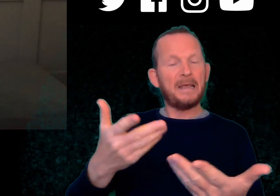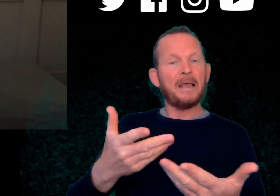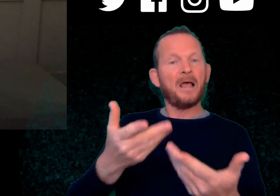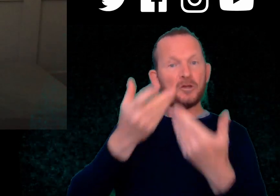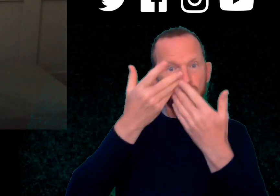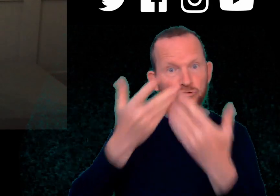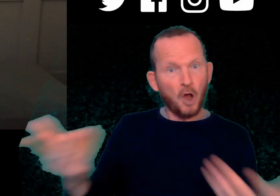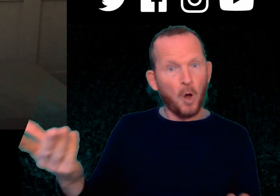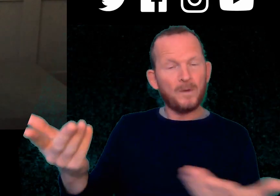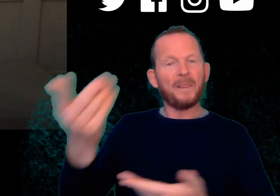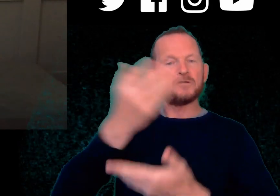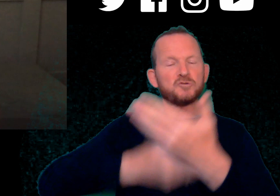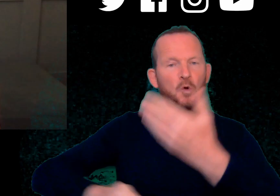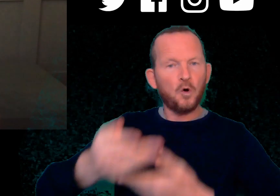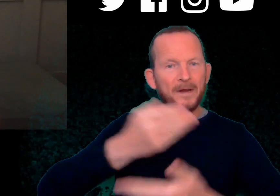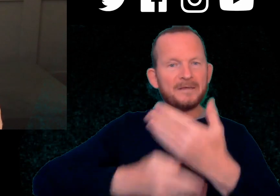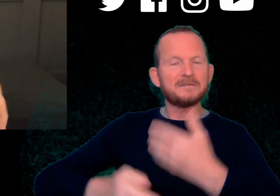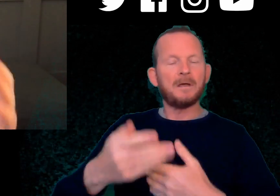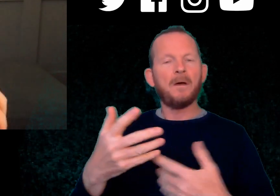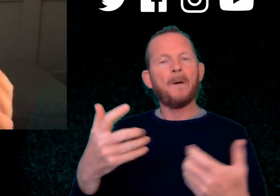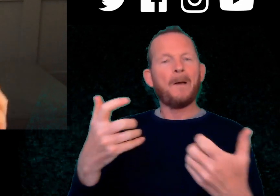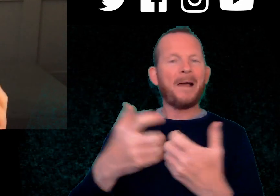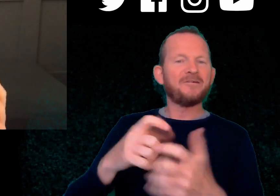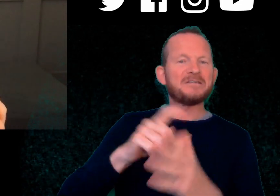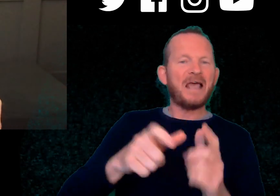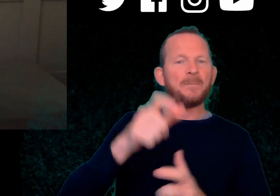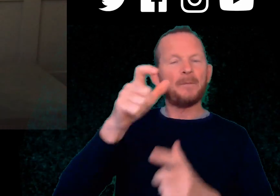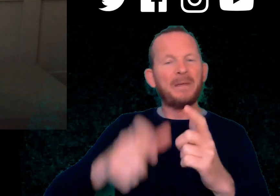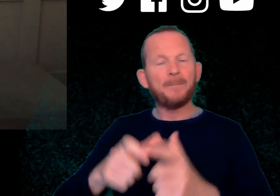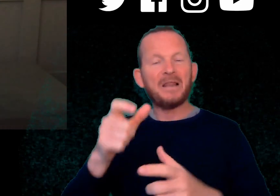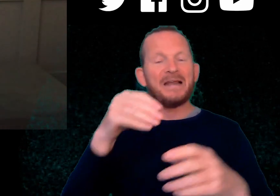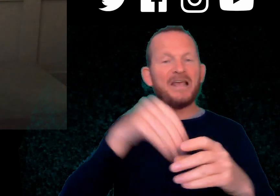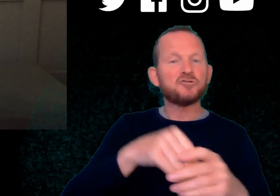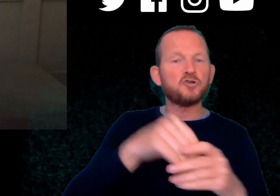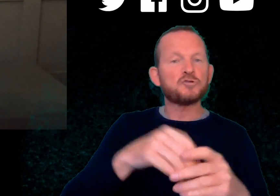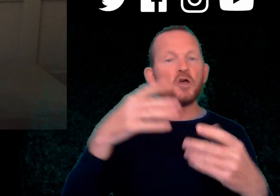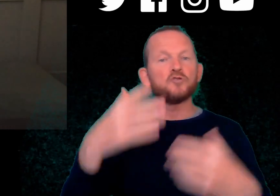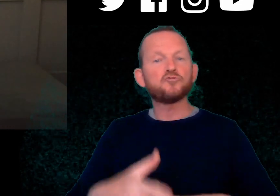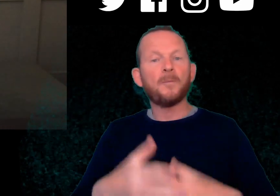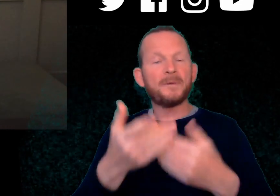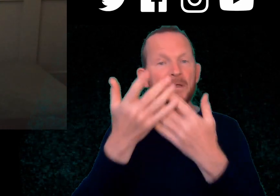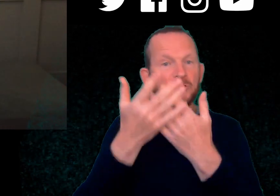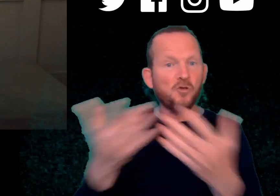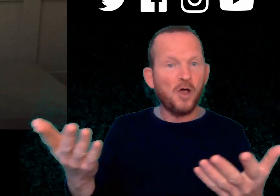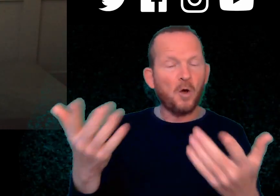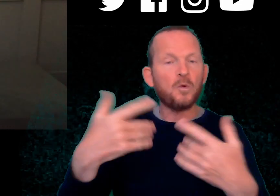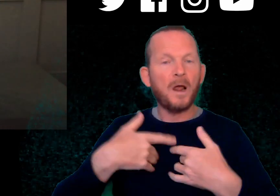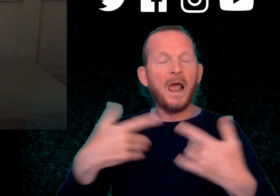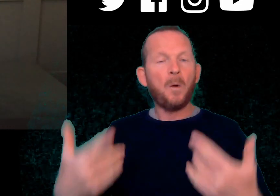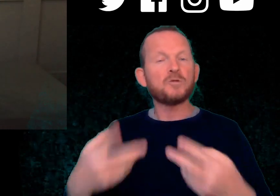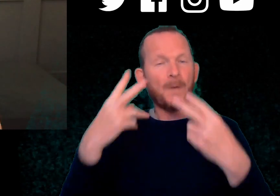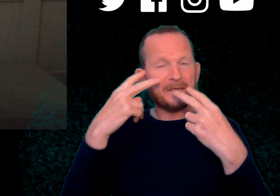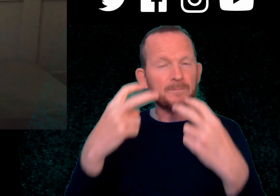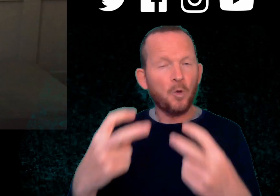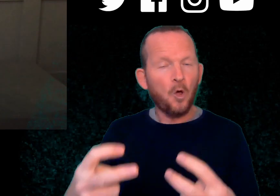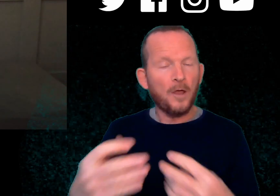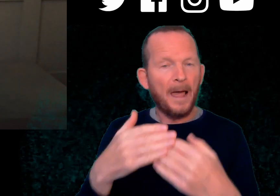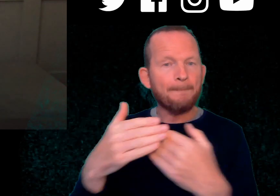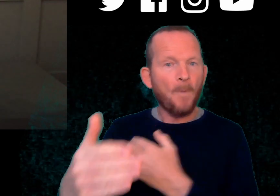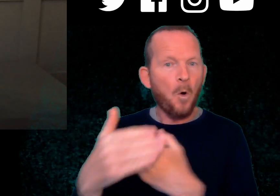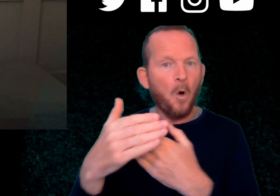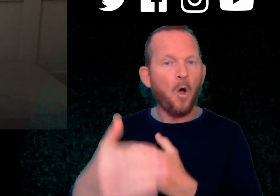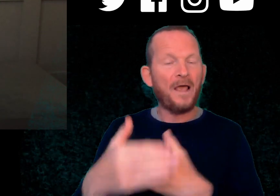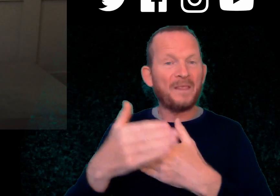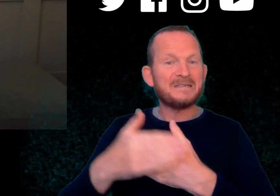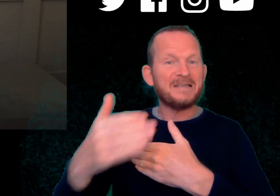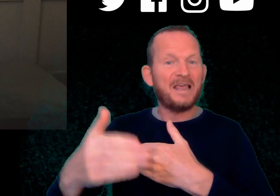within stories, or how stories about disabled people and disabled issues should be put across. And I wanted to explore that in